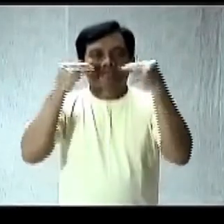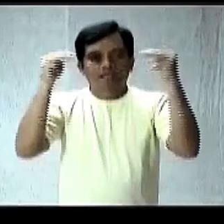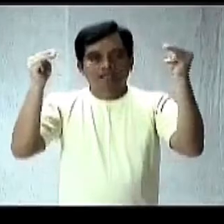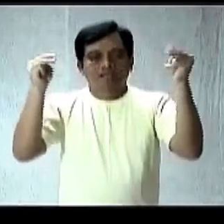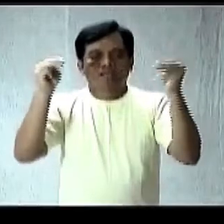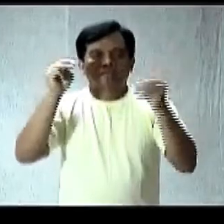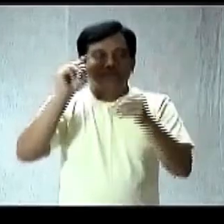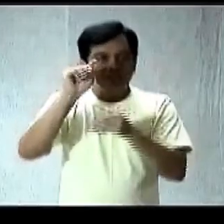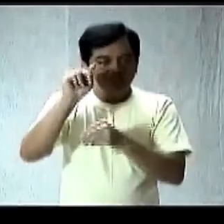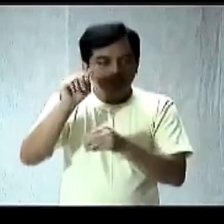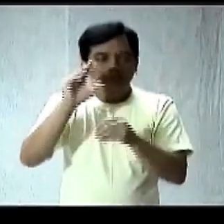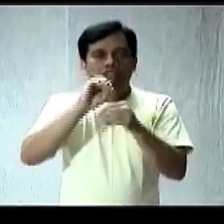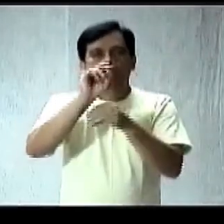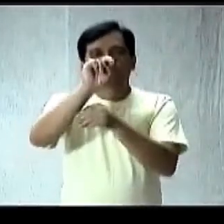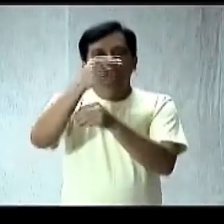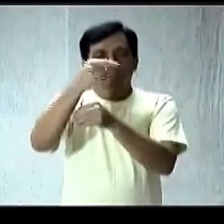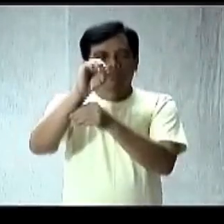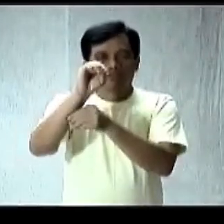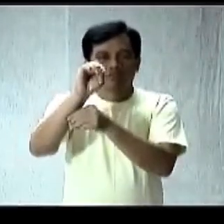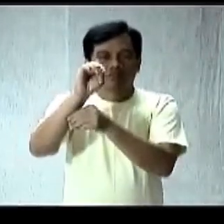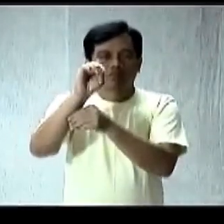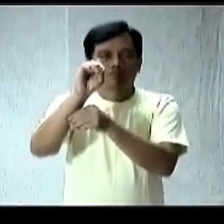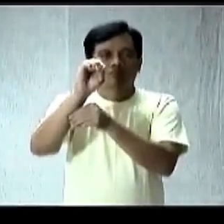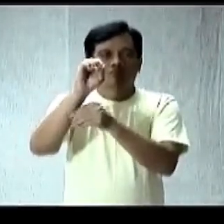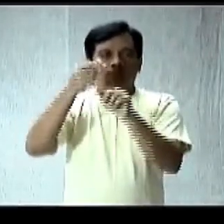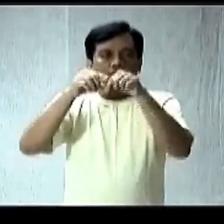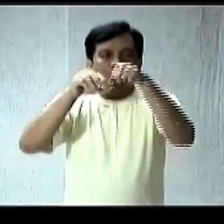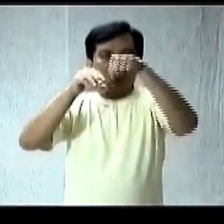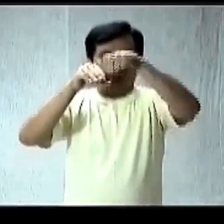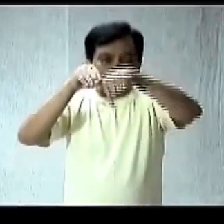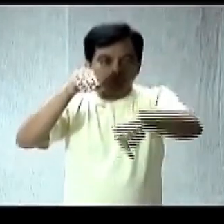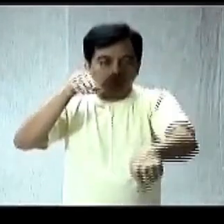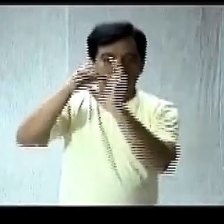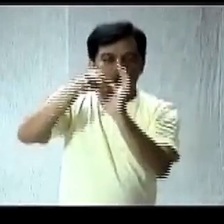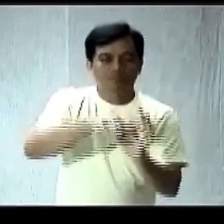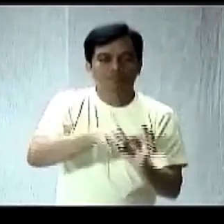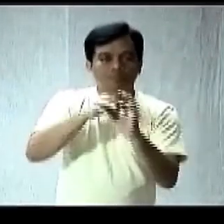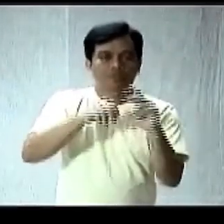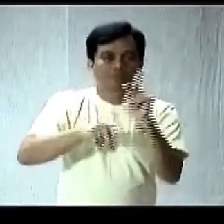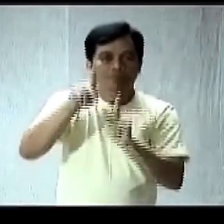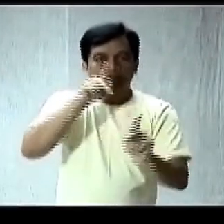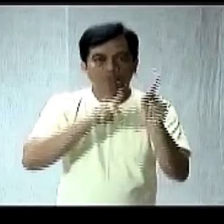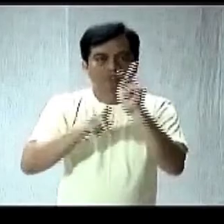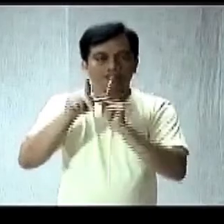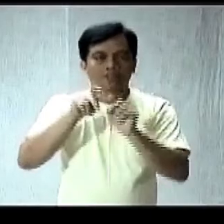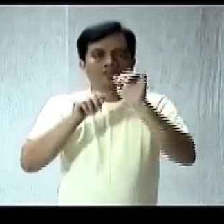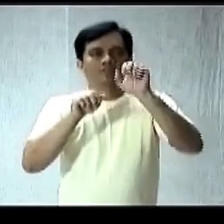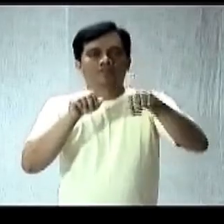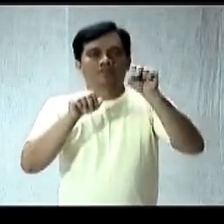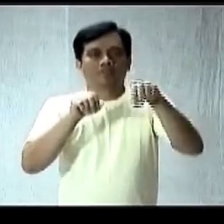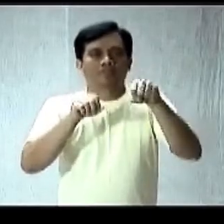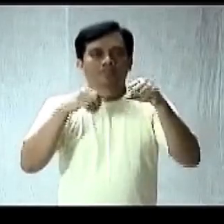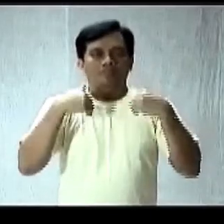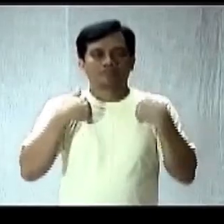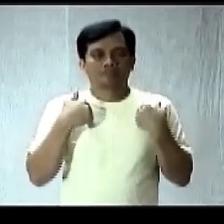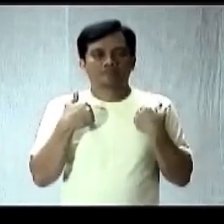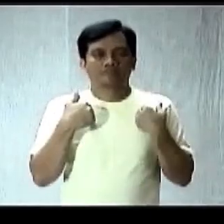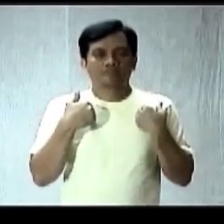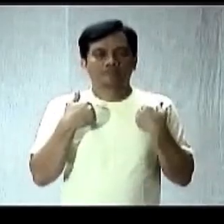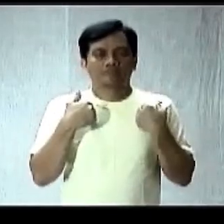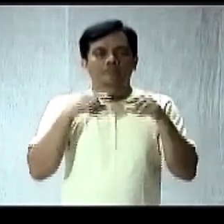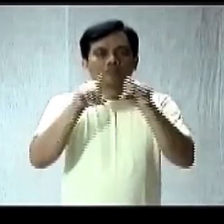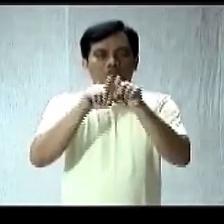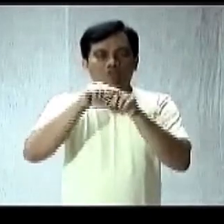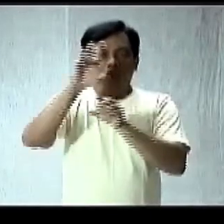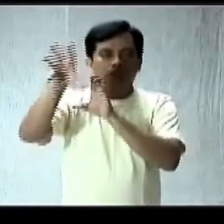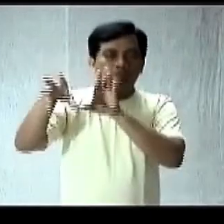media, and NGOs with the grassroots connection. And yes, we had